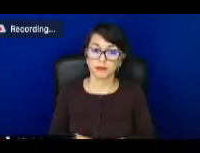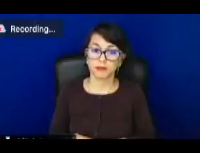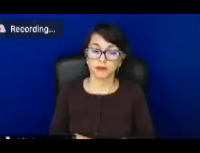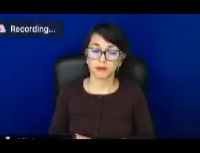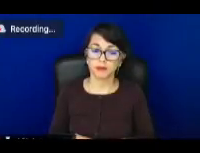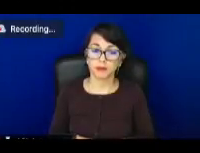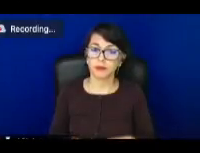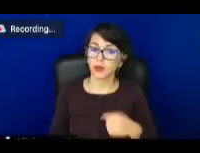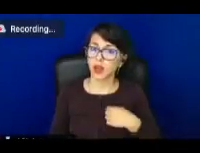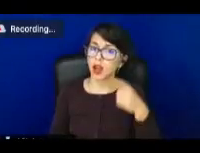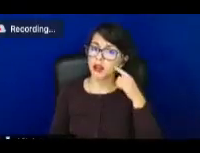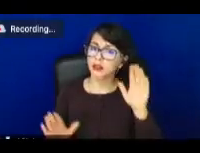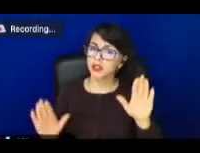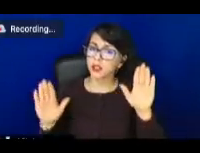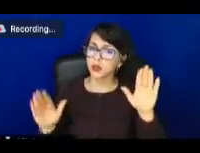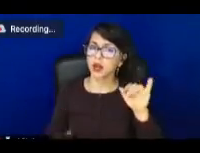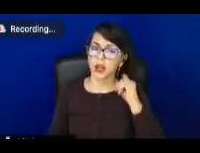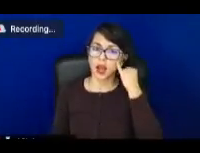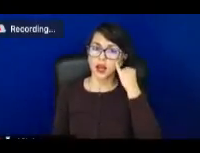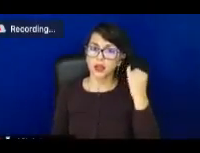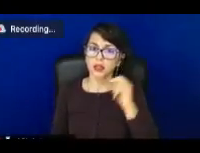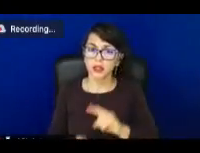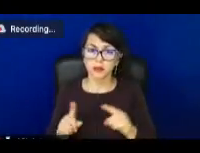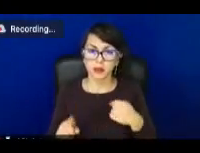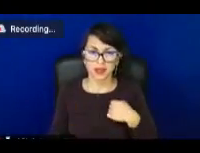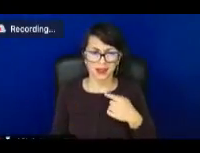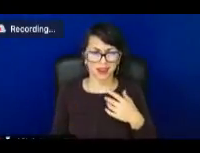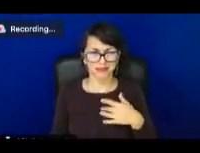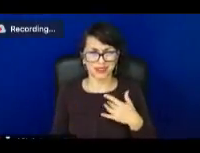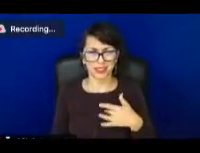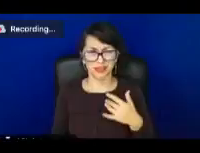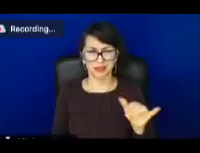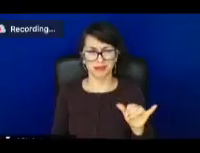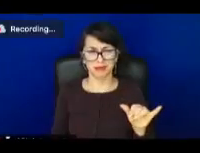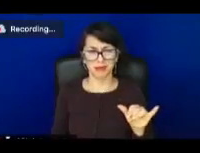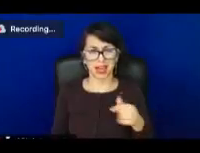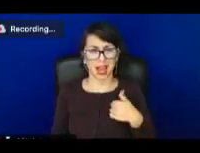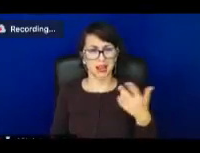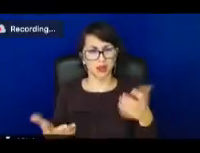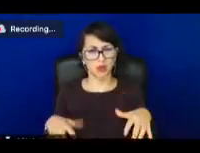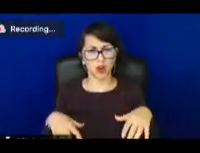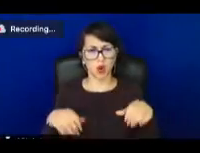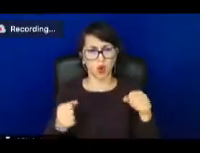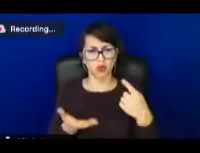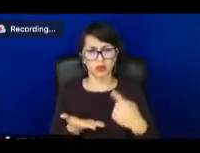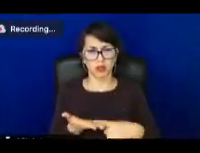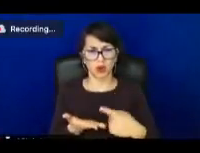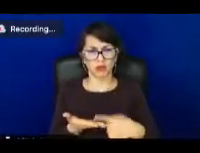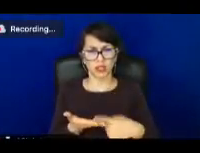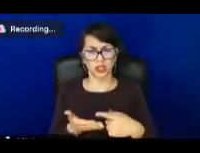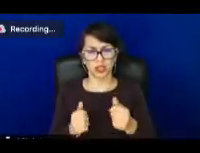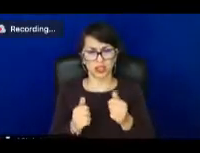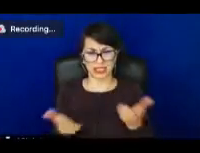I think it's a great idea, but I don't want to have this conversation with